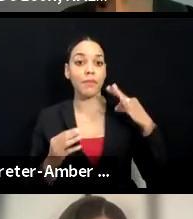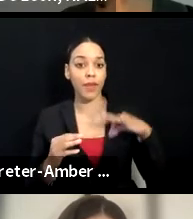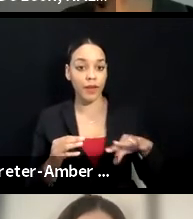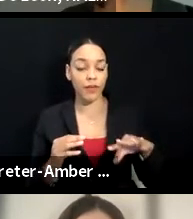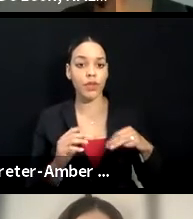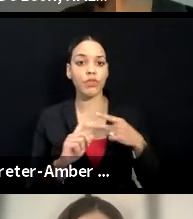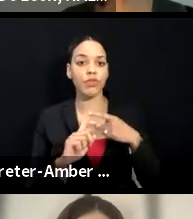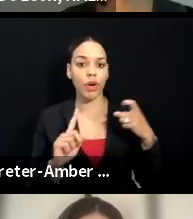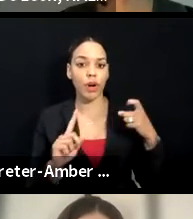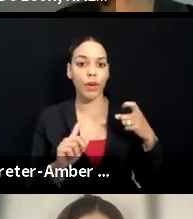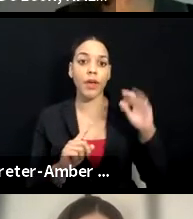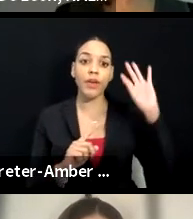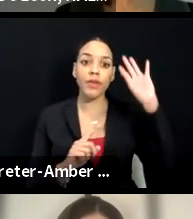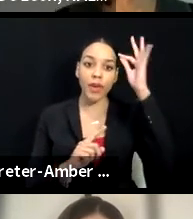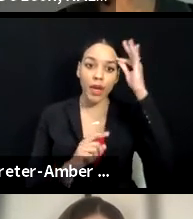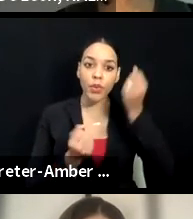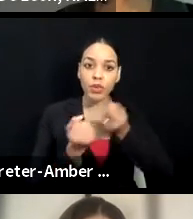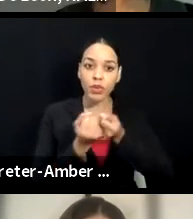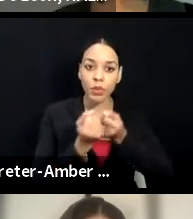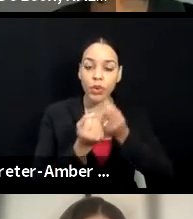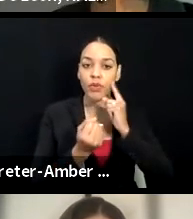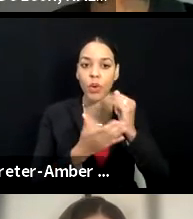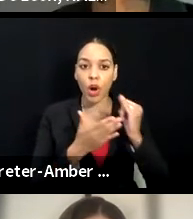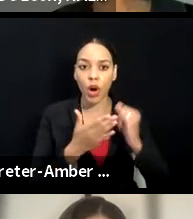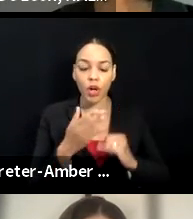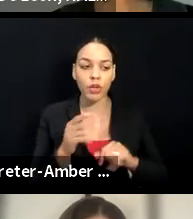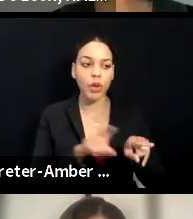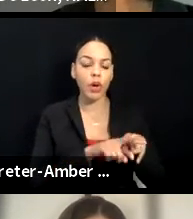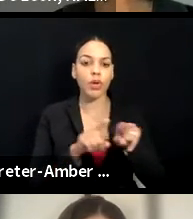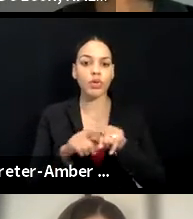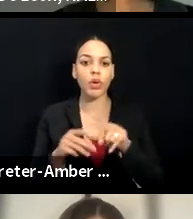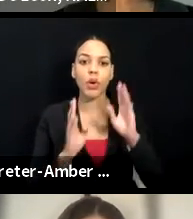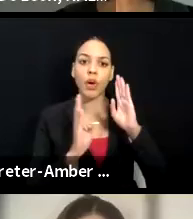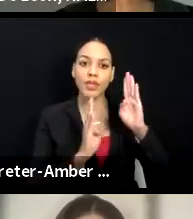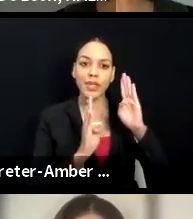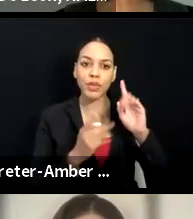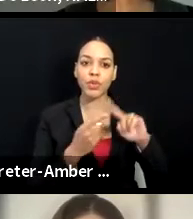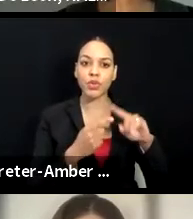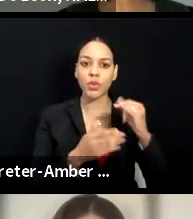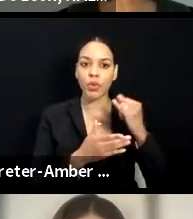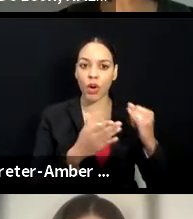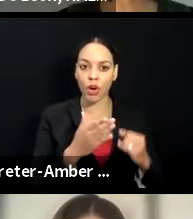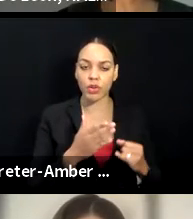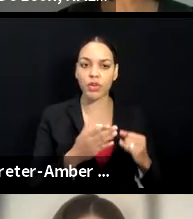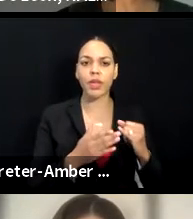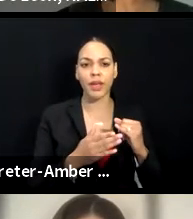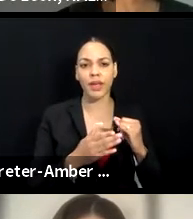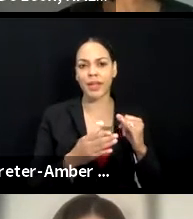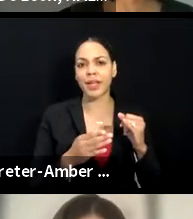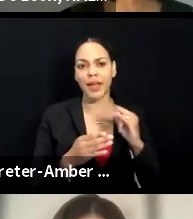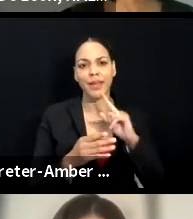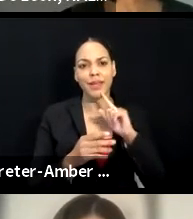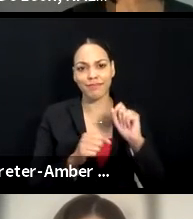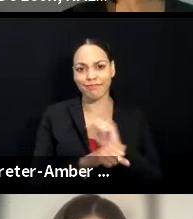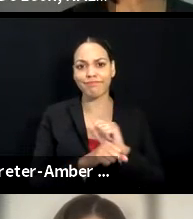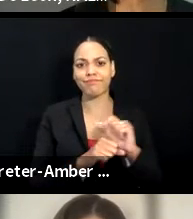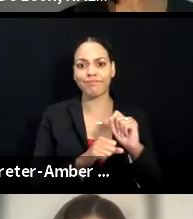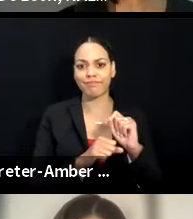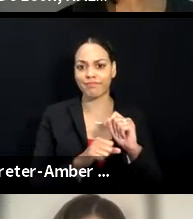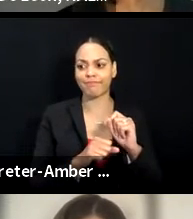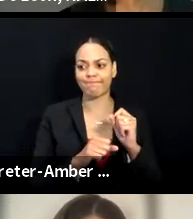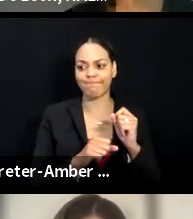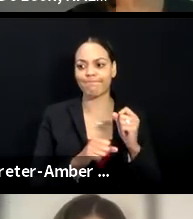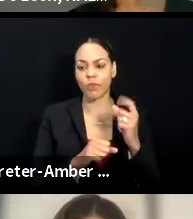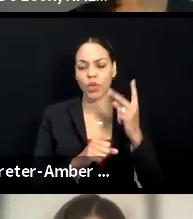from federal support for the arts, as well as attention to the arts, has been definitely indicated